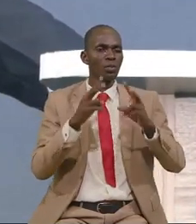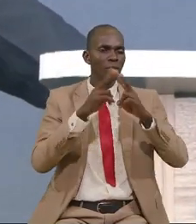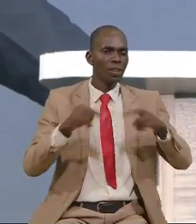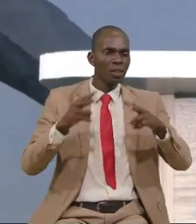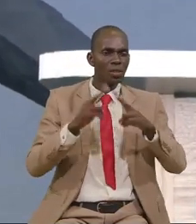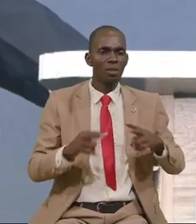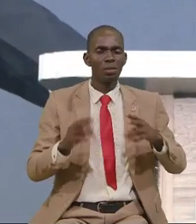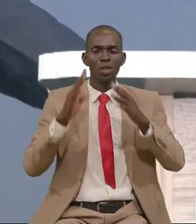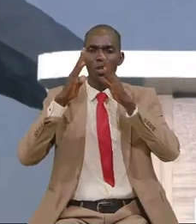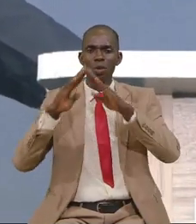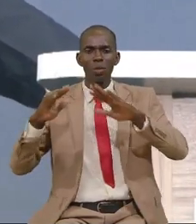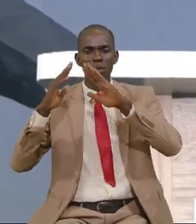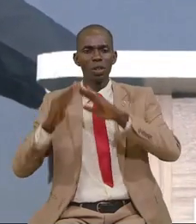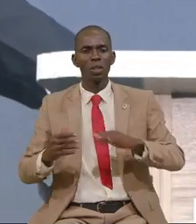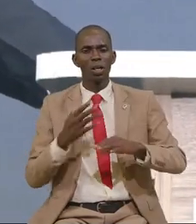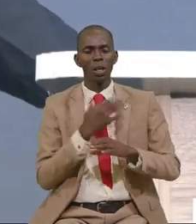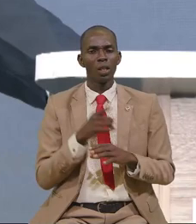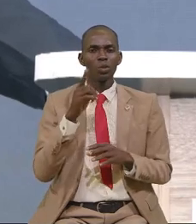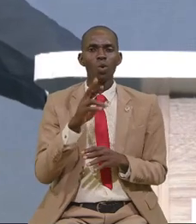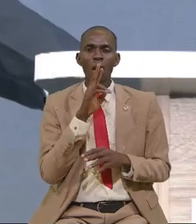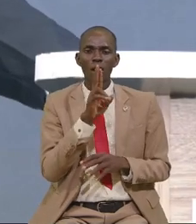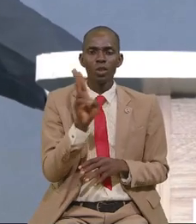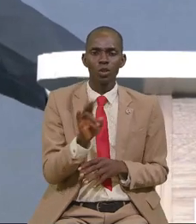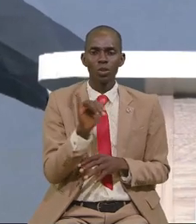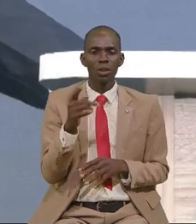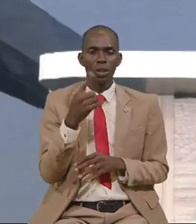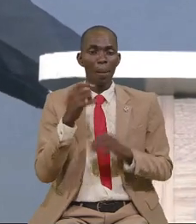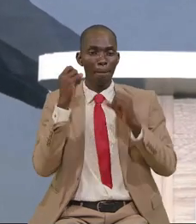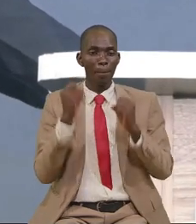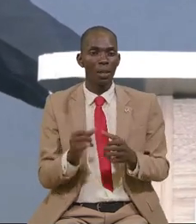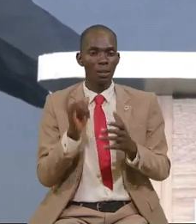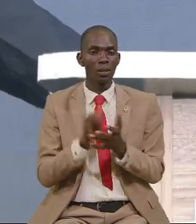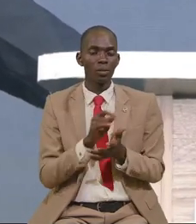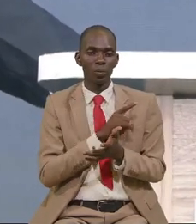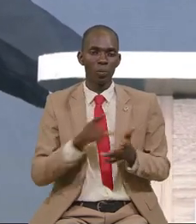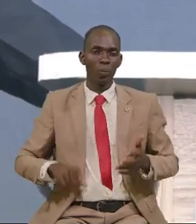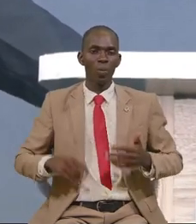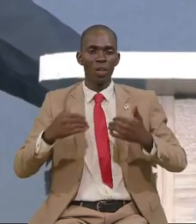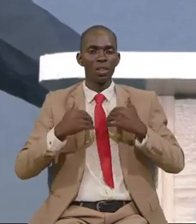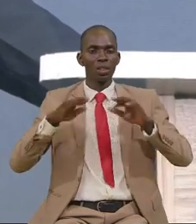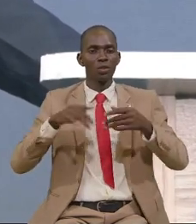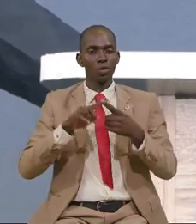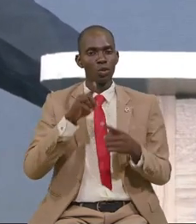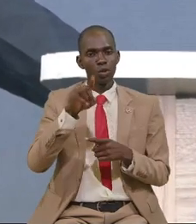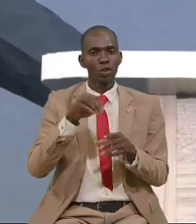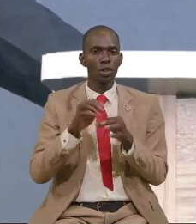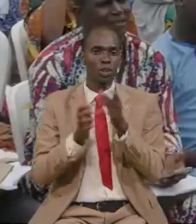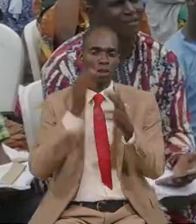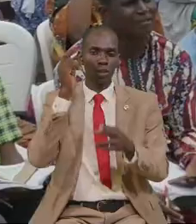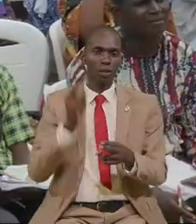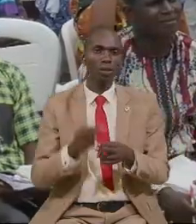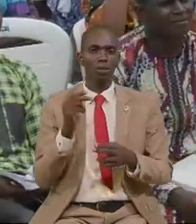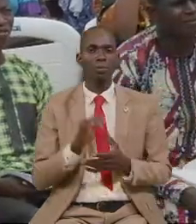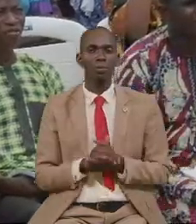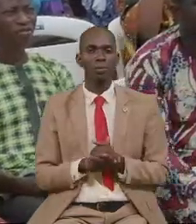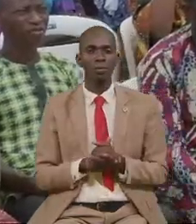communities, and you're using the power that the Lord had given unto you in Jesus' name.